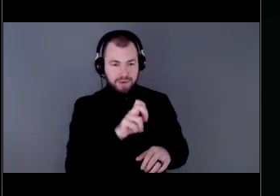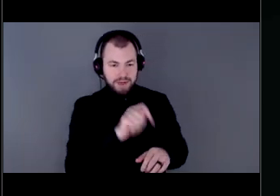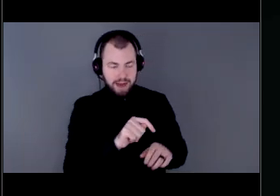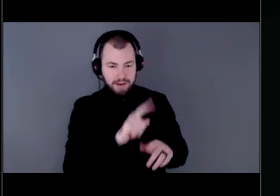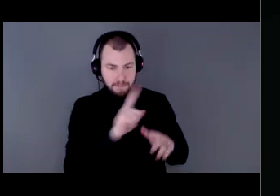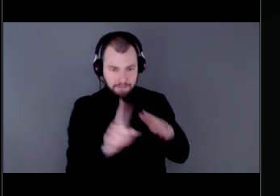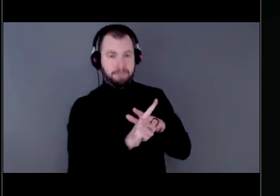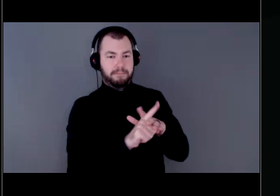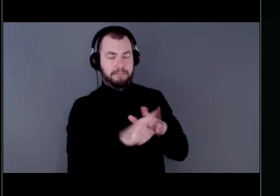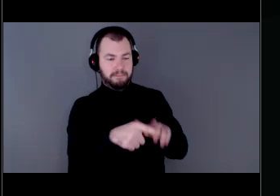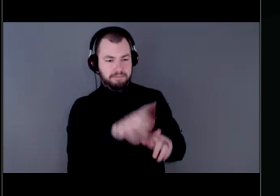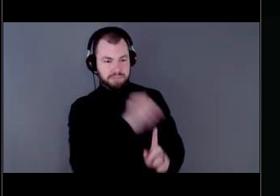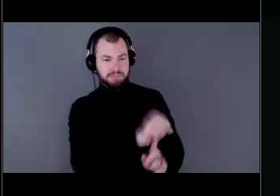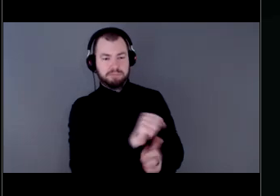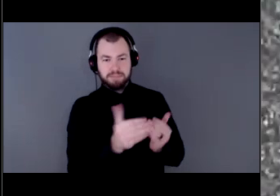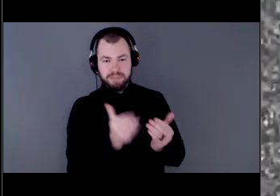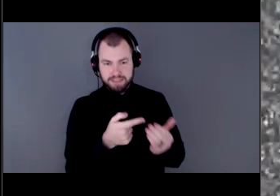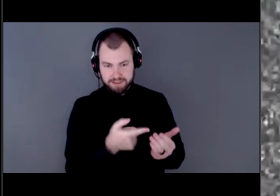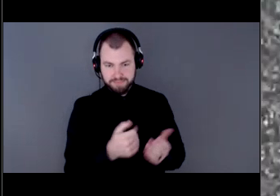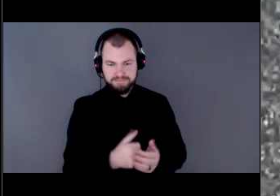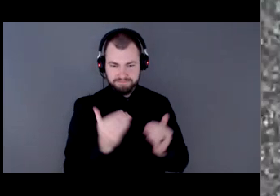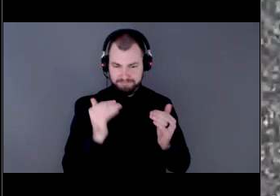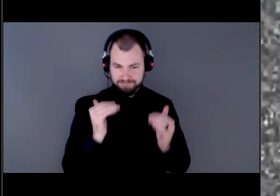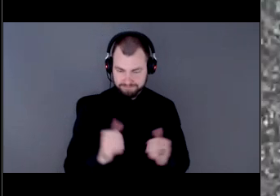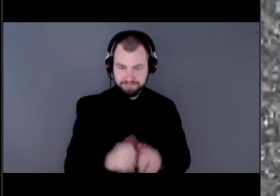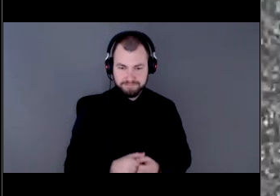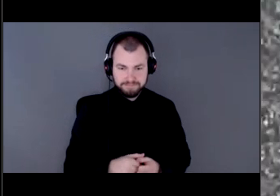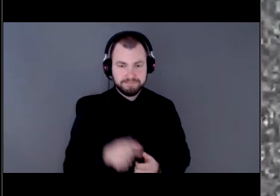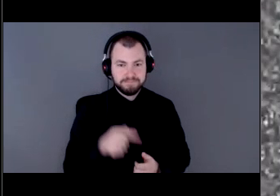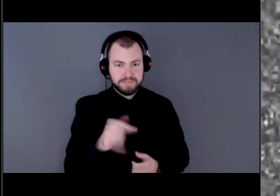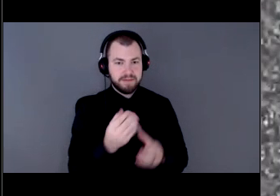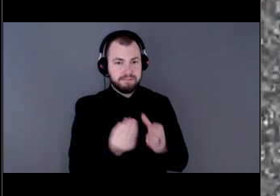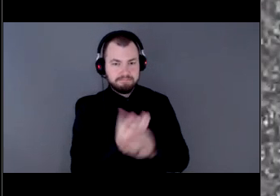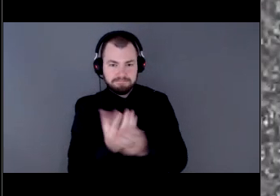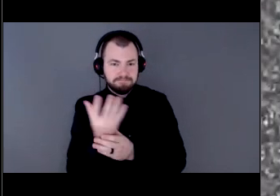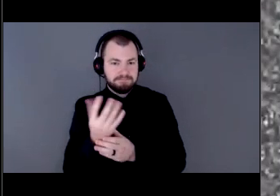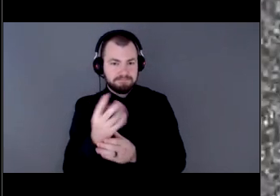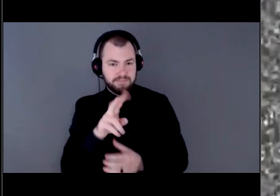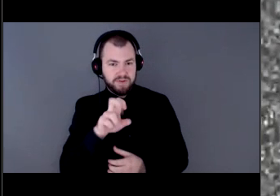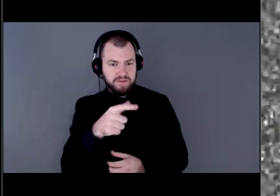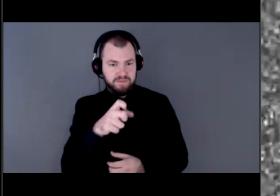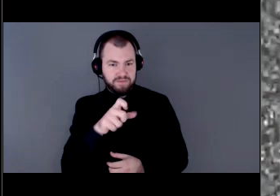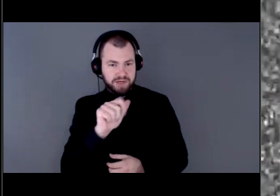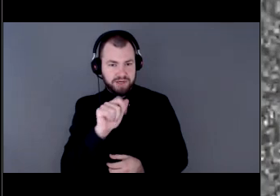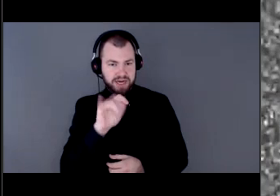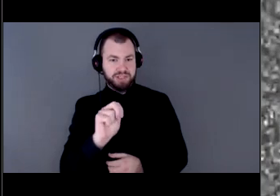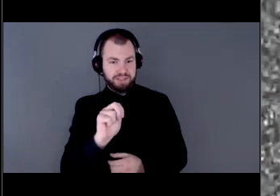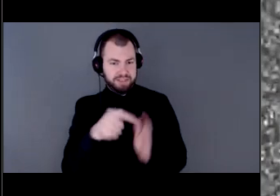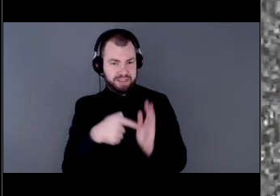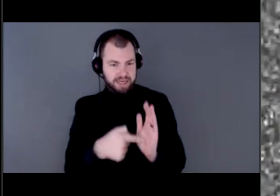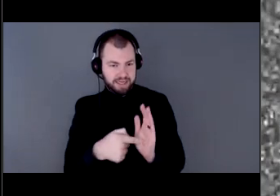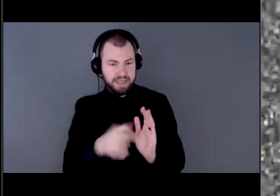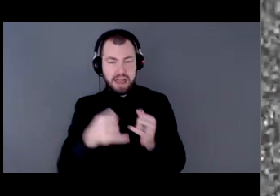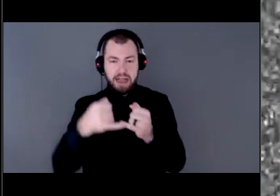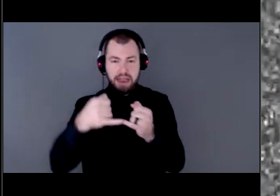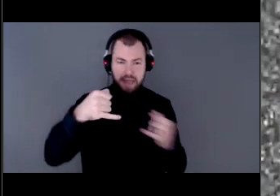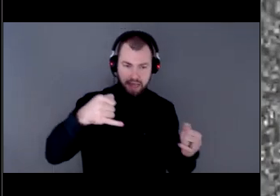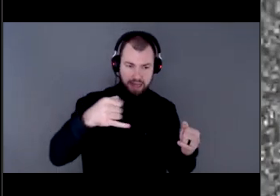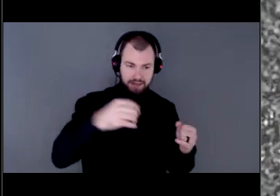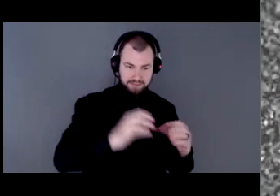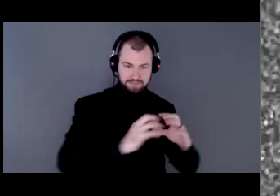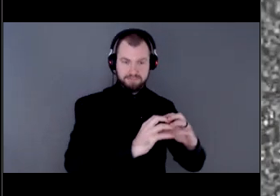detectable. Next. This here is a vegetative index. As you can see, this big long line and a net on the end